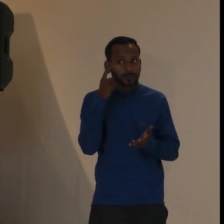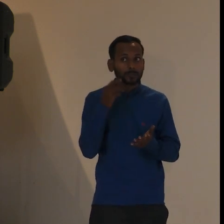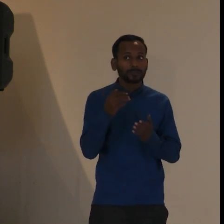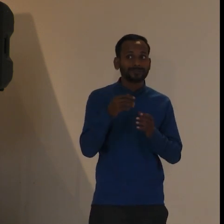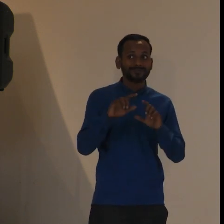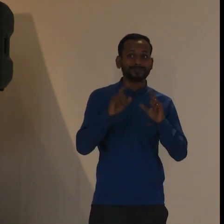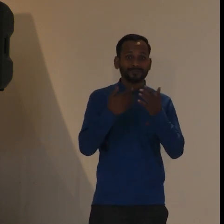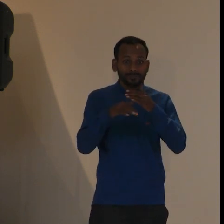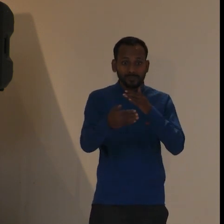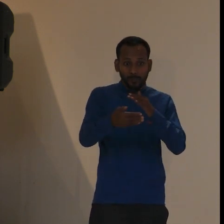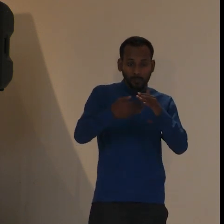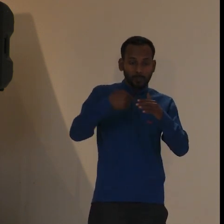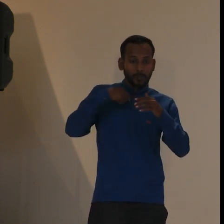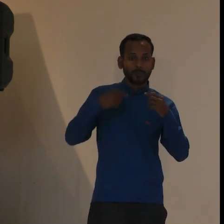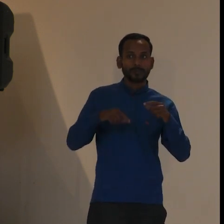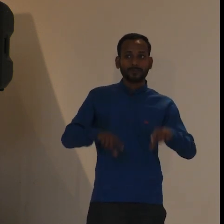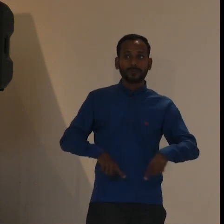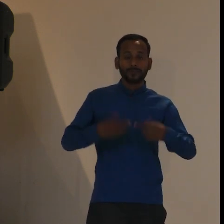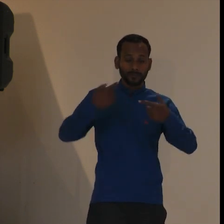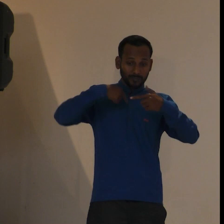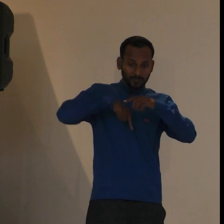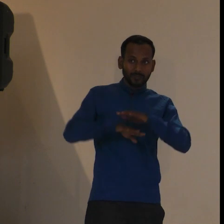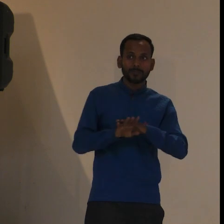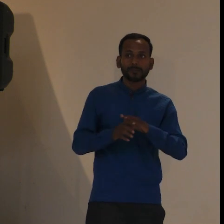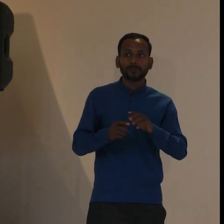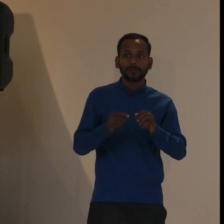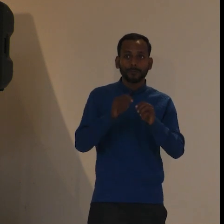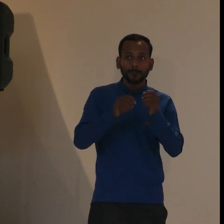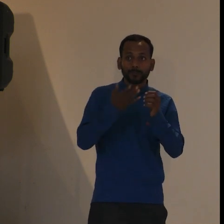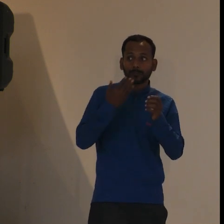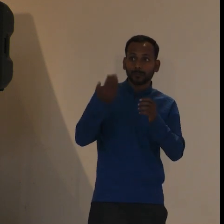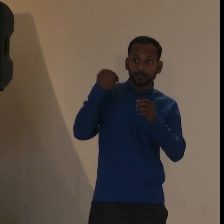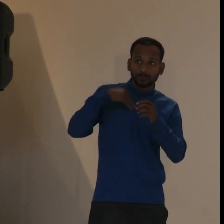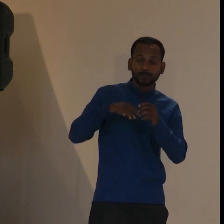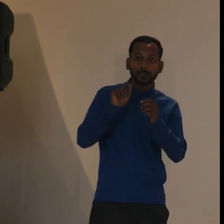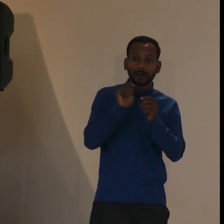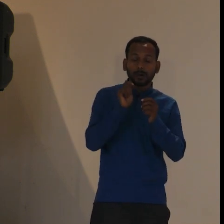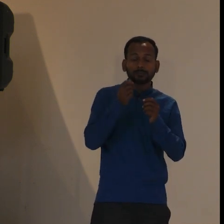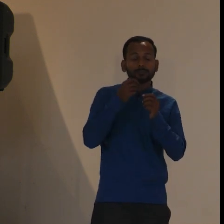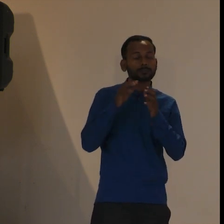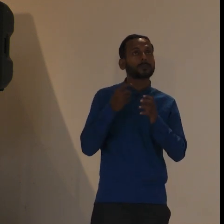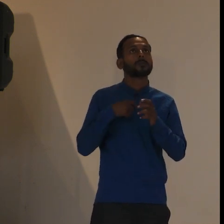inside of our body and how the medicine works within the body,